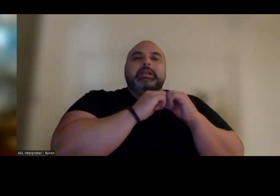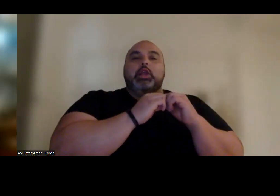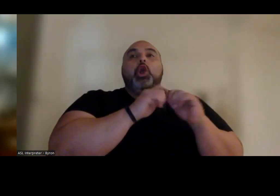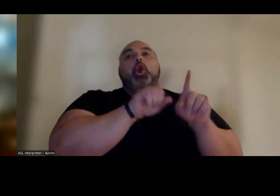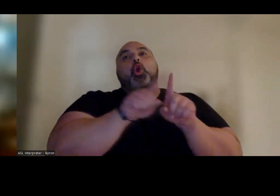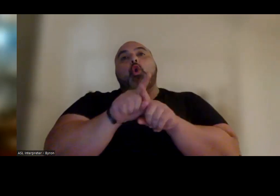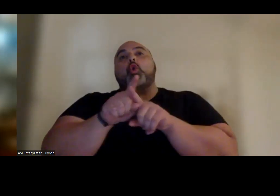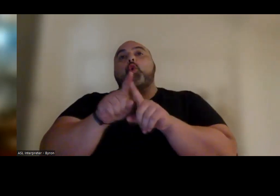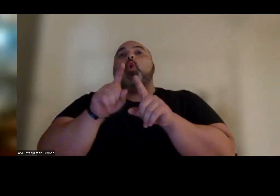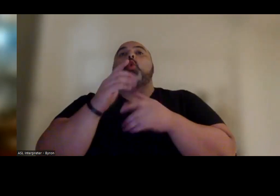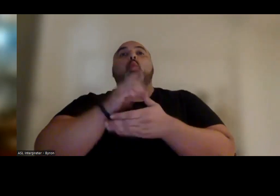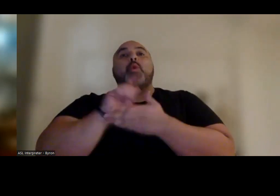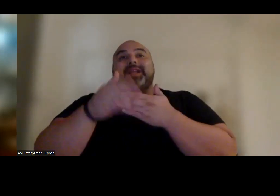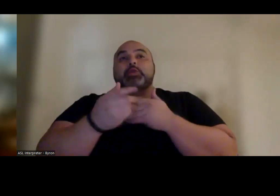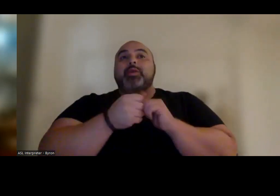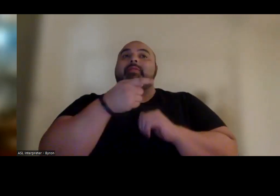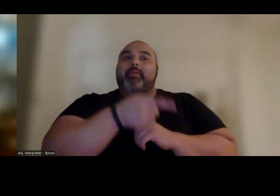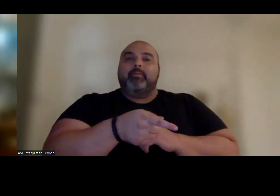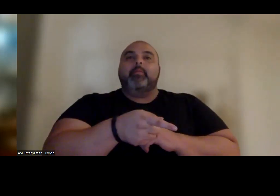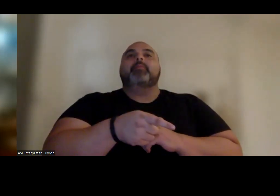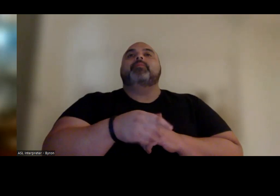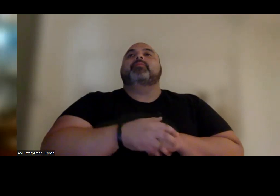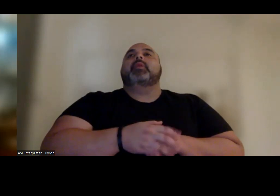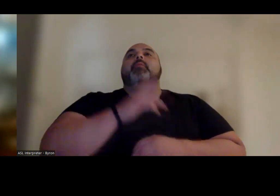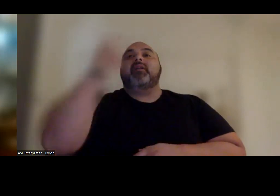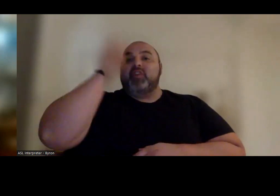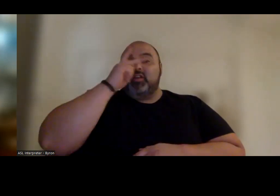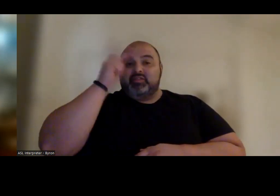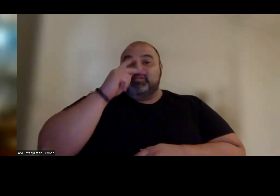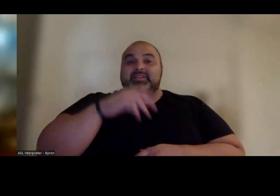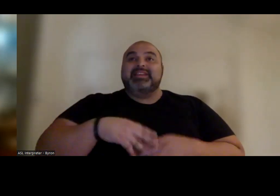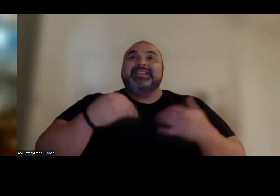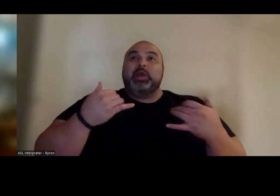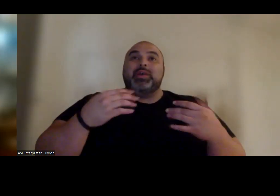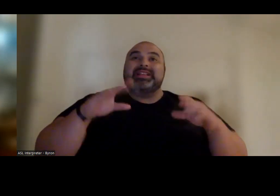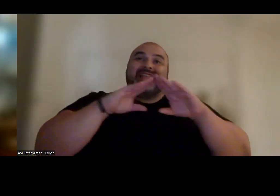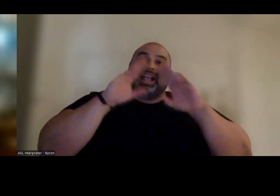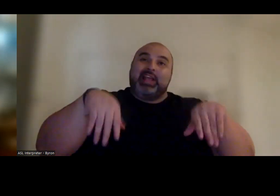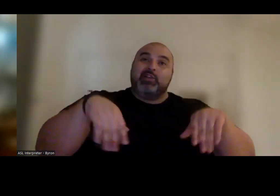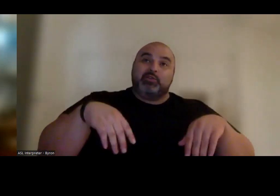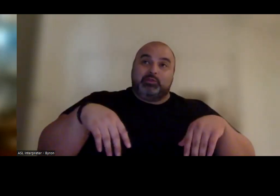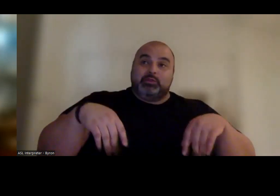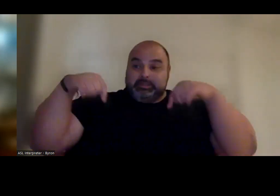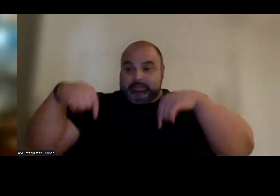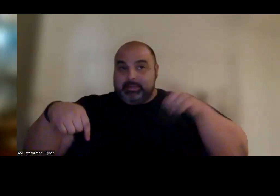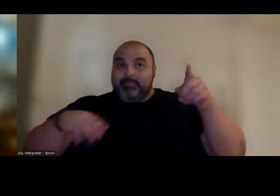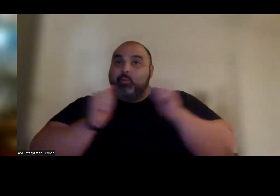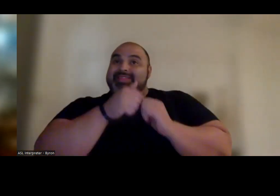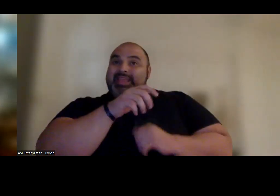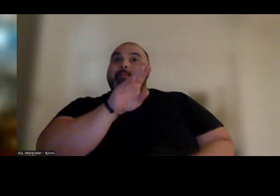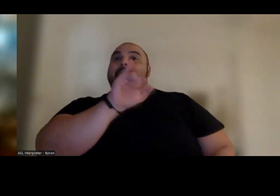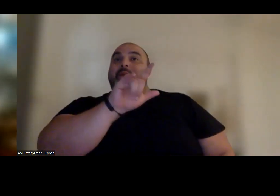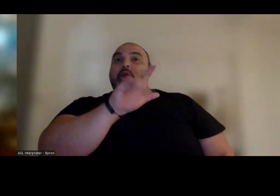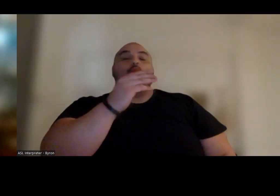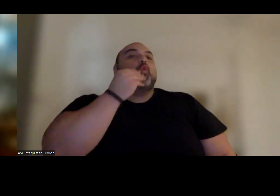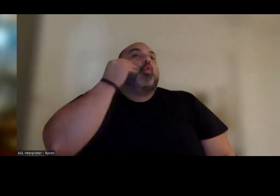on weekends. My philosophy is where I am right now is house. And with Bill was home. Friday nights, we had a